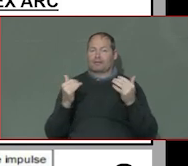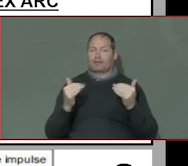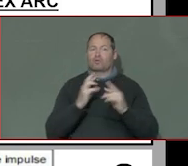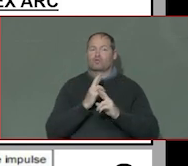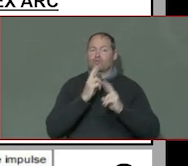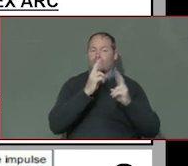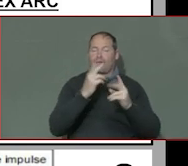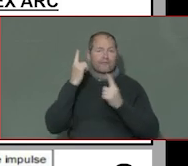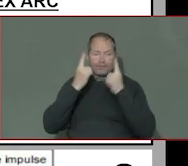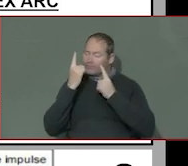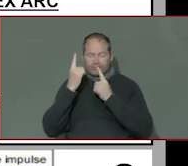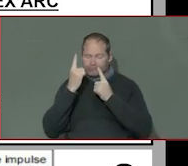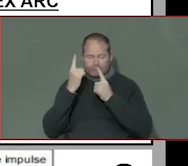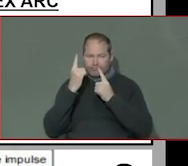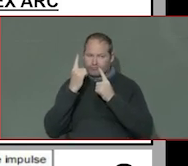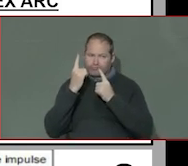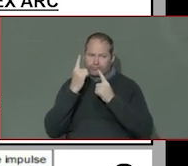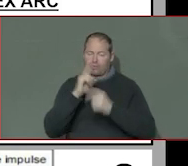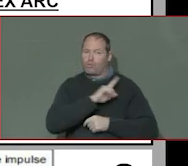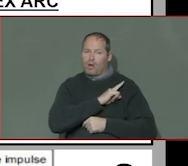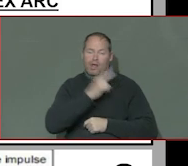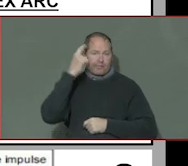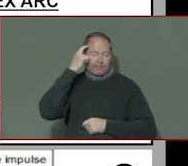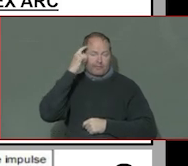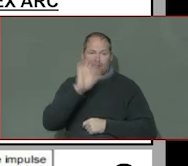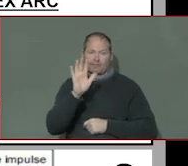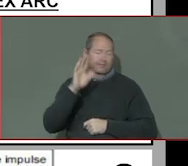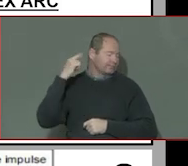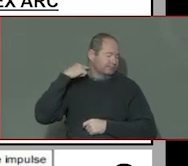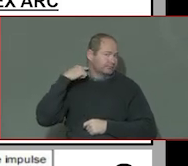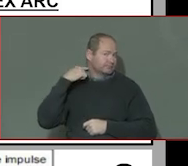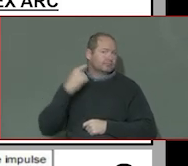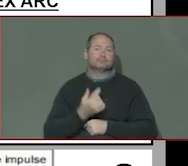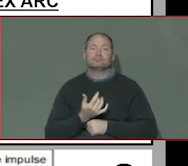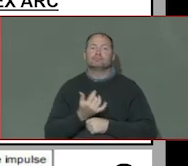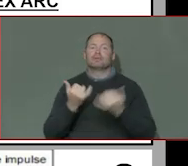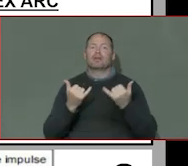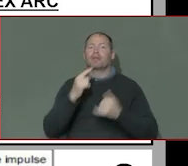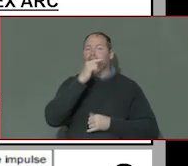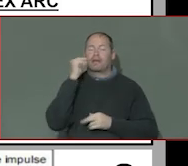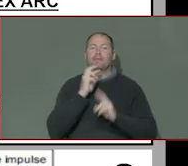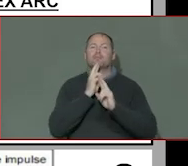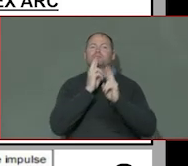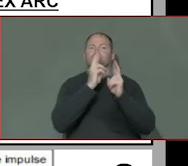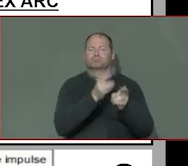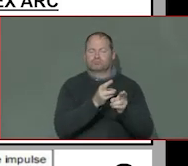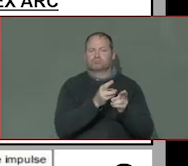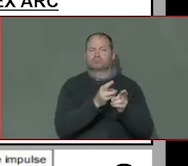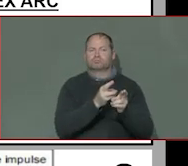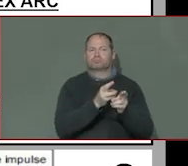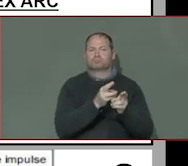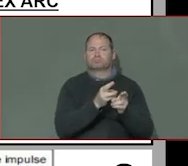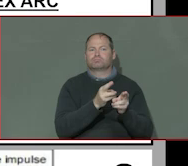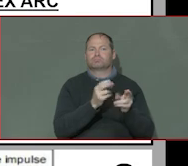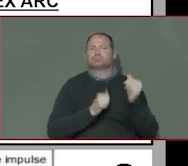without thinking, because it's not going to the cerebrum but only to the spinal cord, we call it a reflex reaction. Why